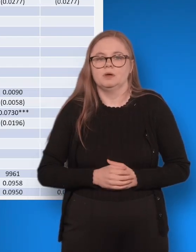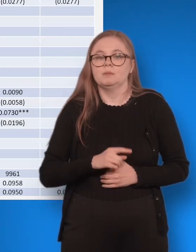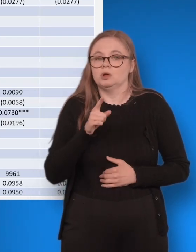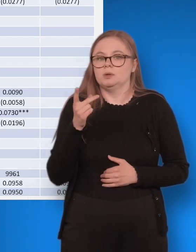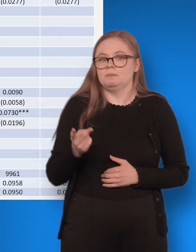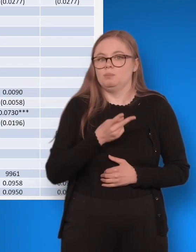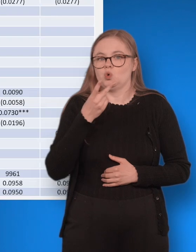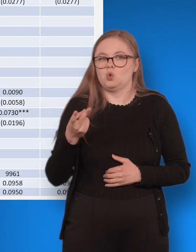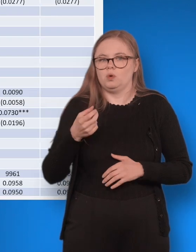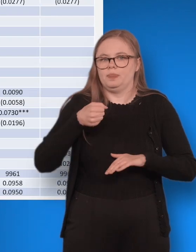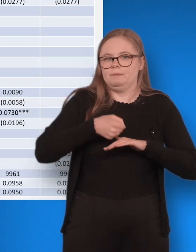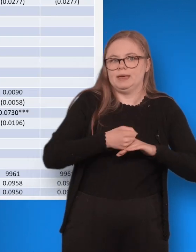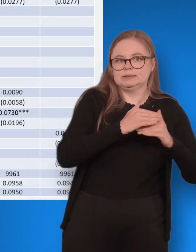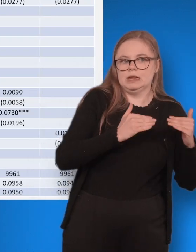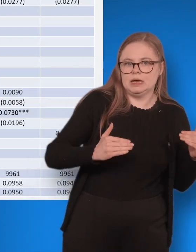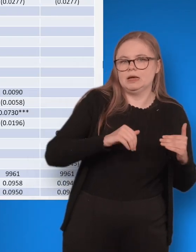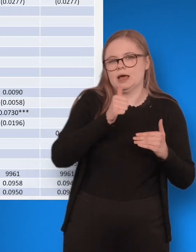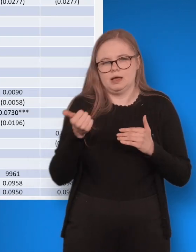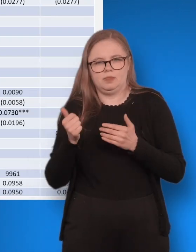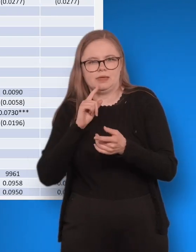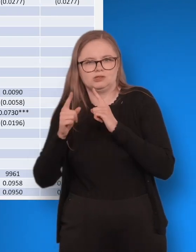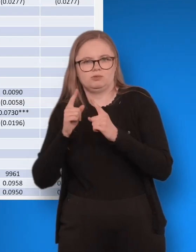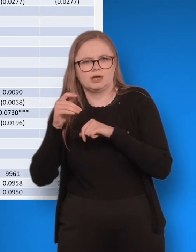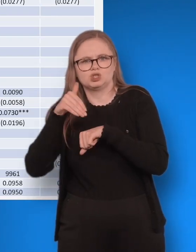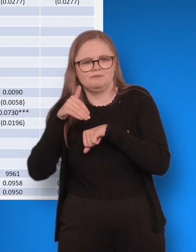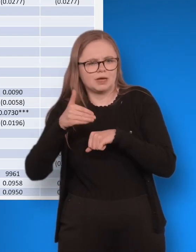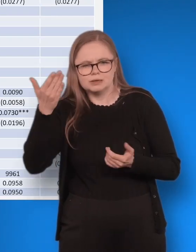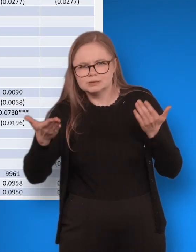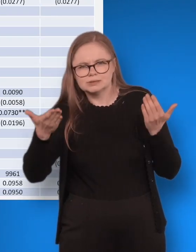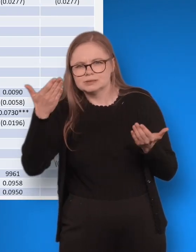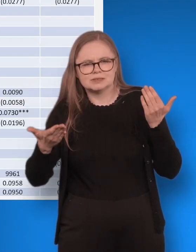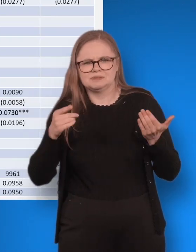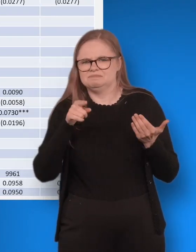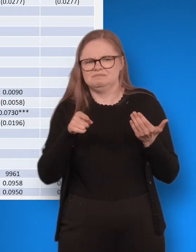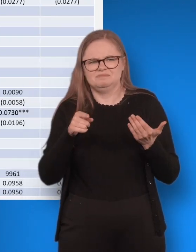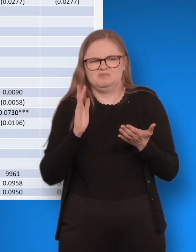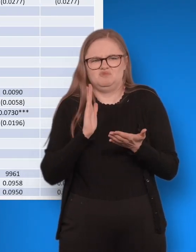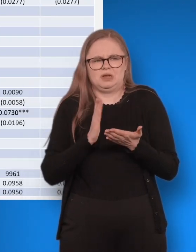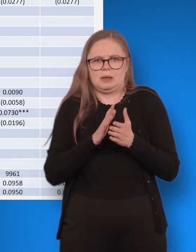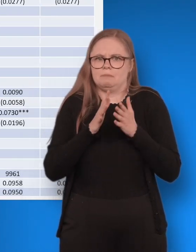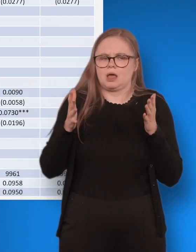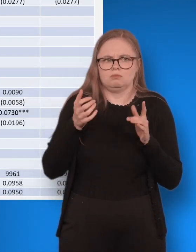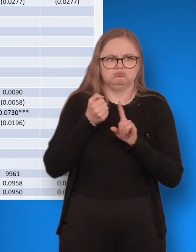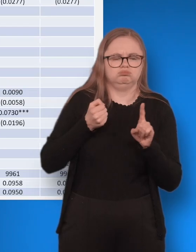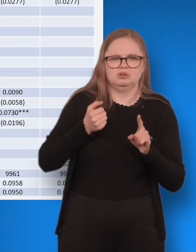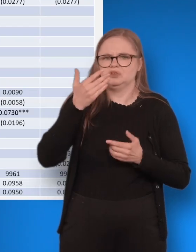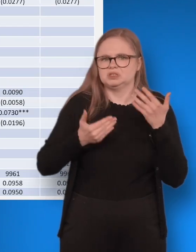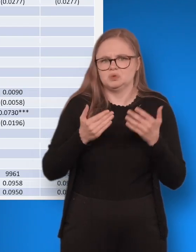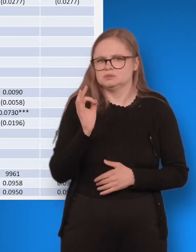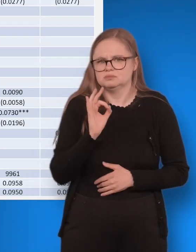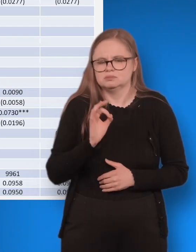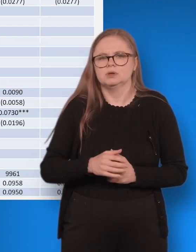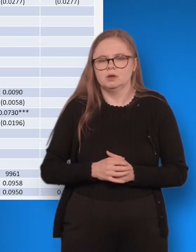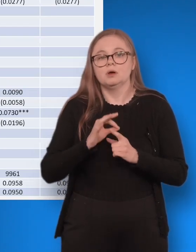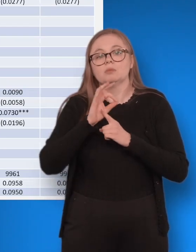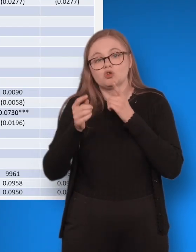the baseline and the interaction effects, we don't really see significant results. Project eigenvector